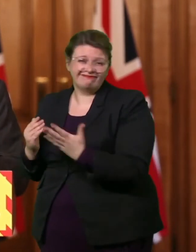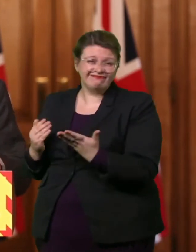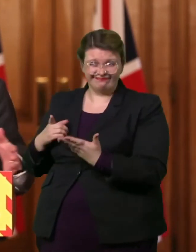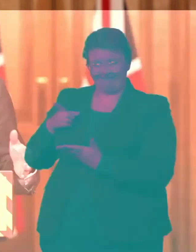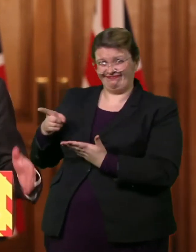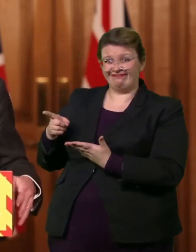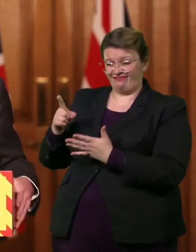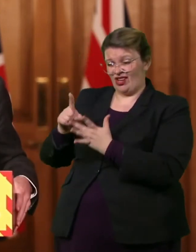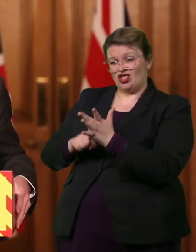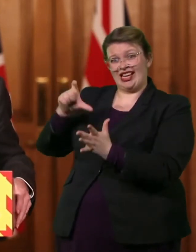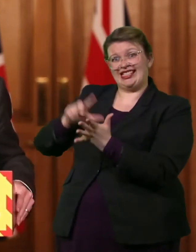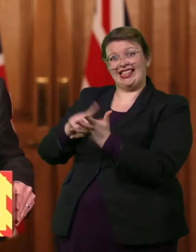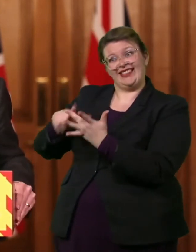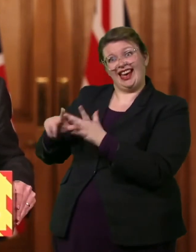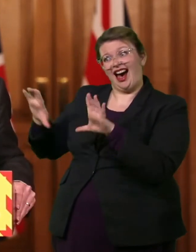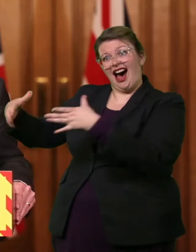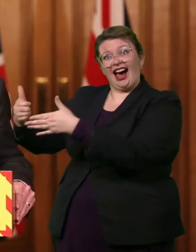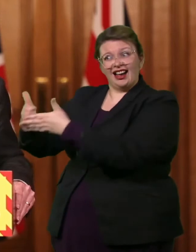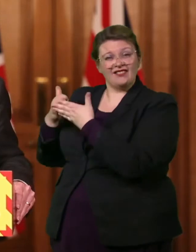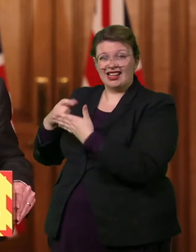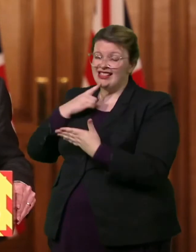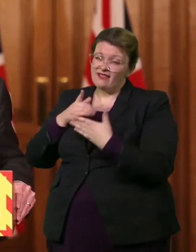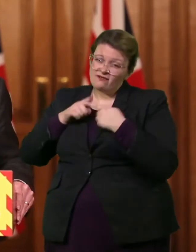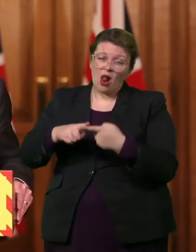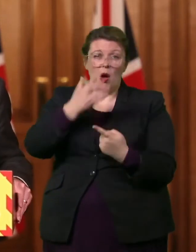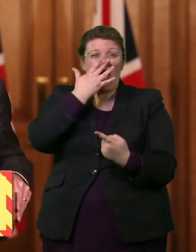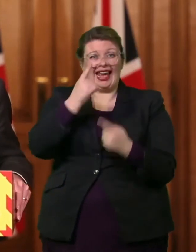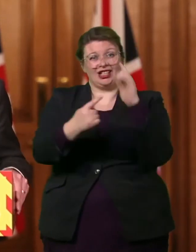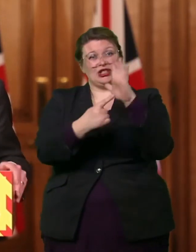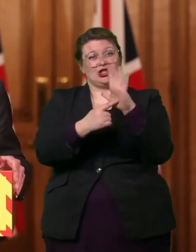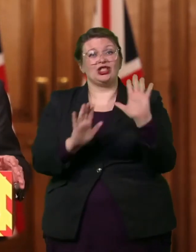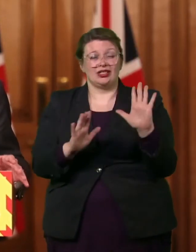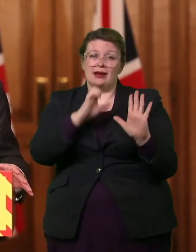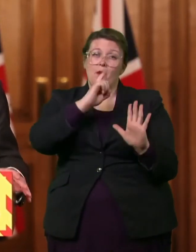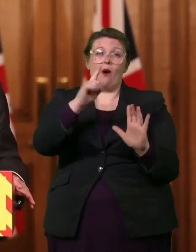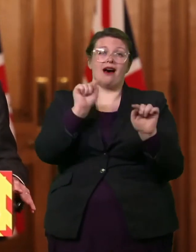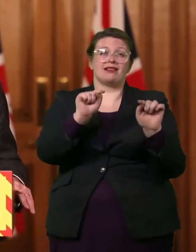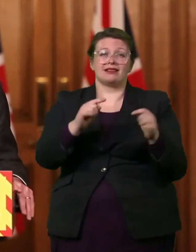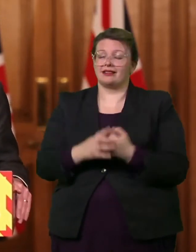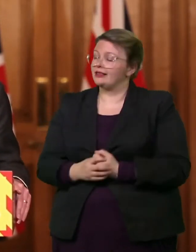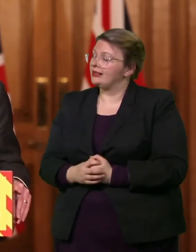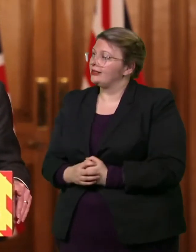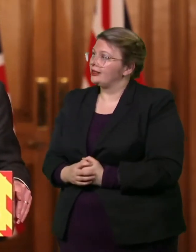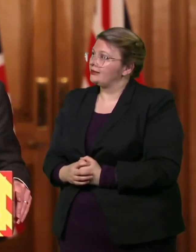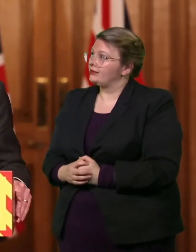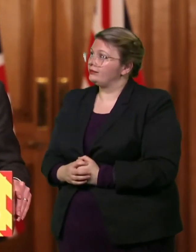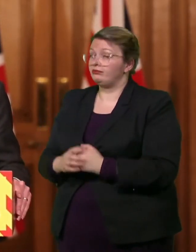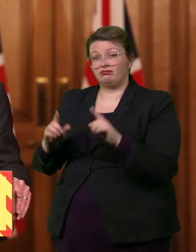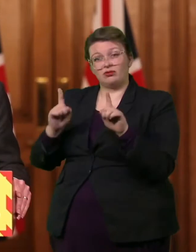range. And we also know from the data that, thankfully, teachers are no more likely to catch